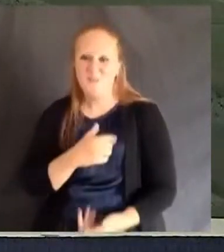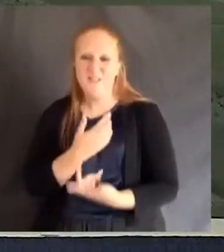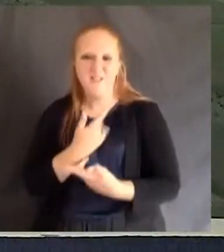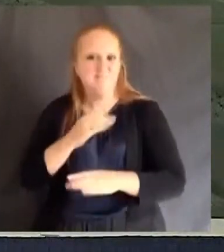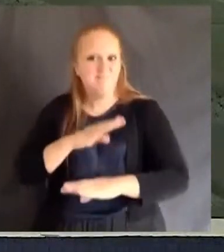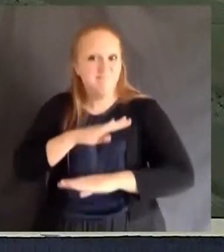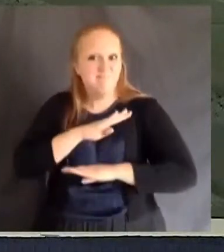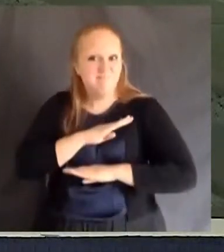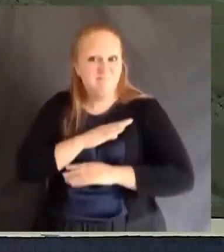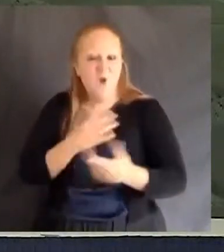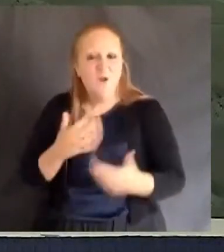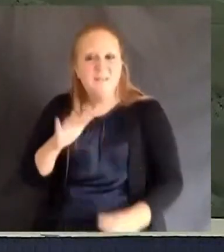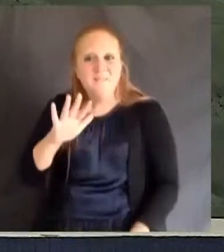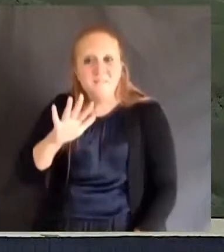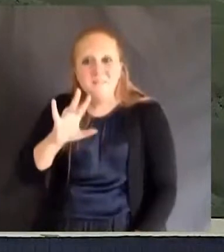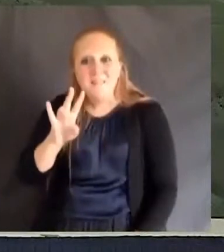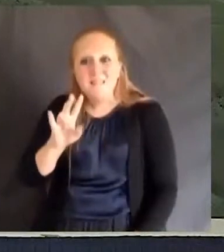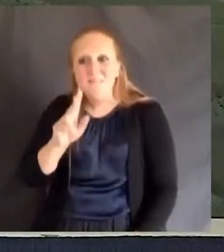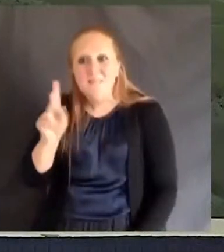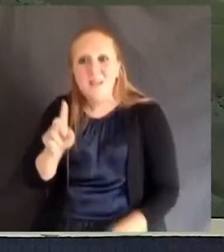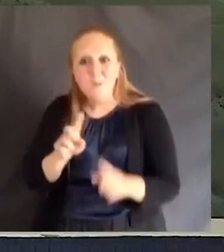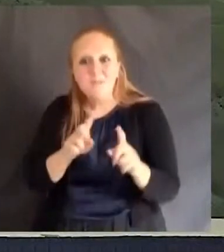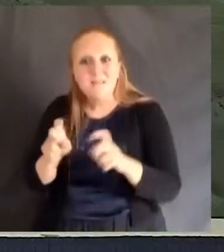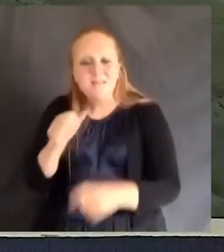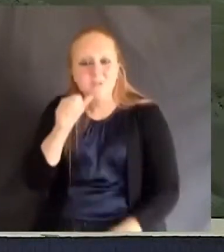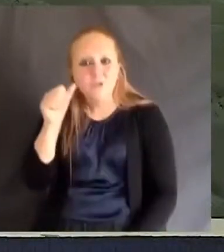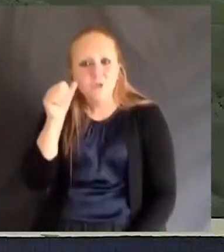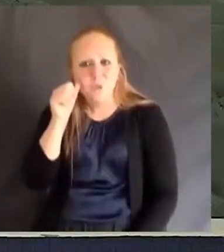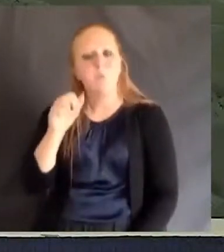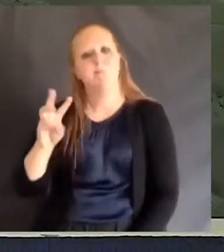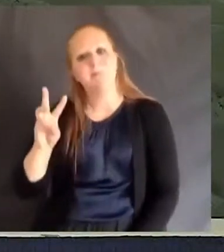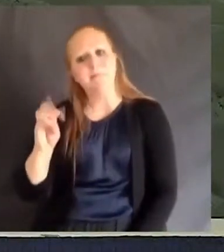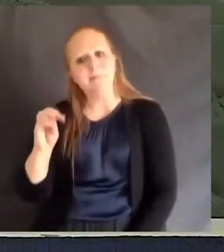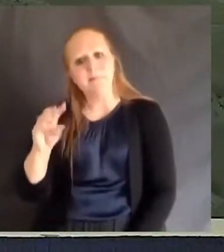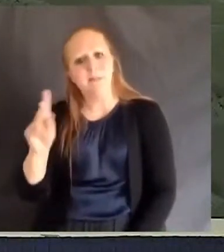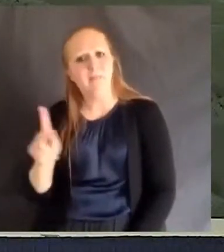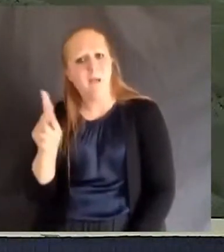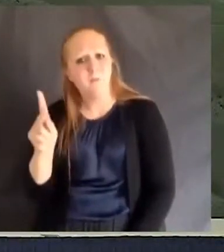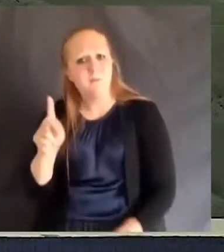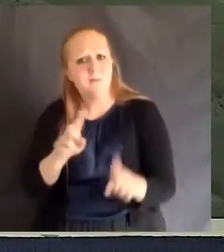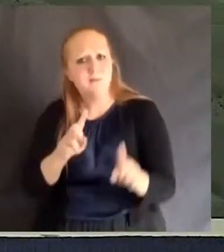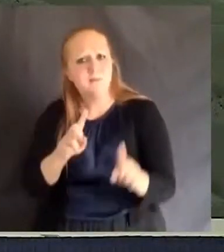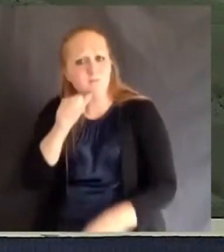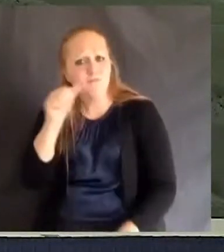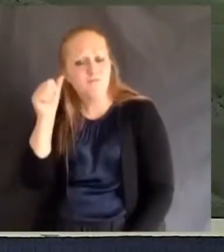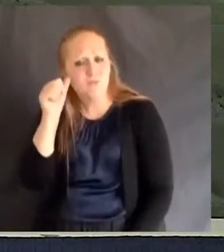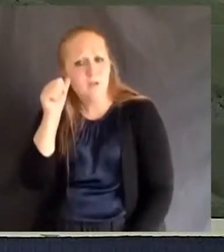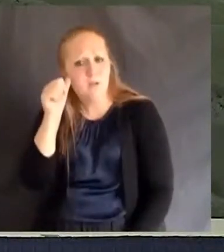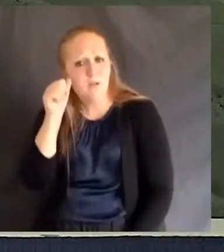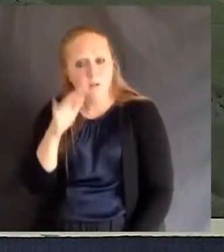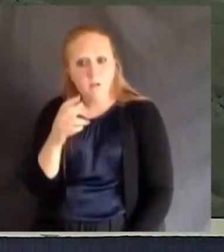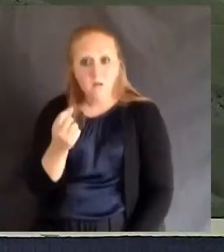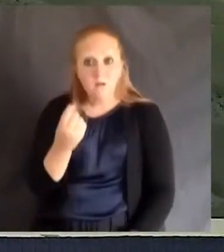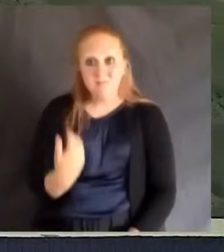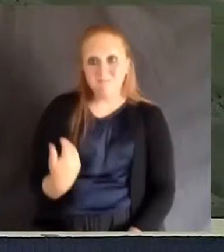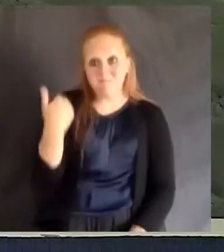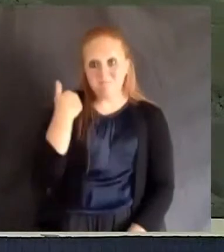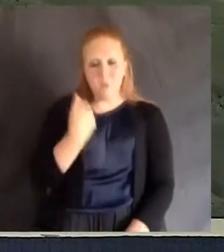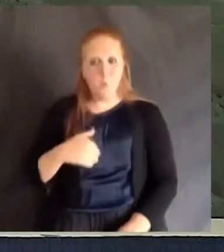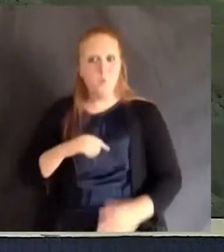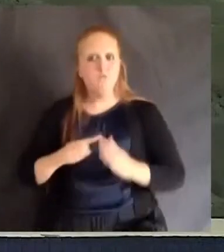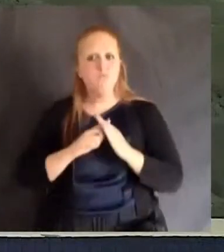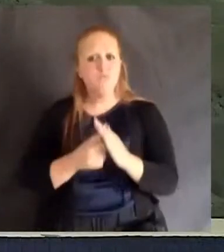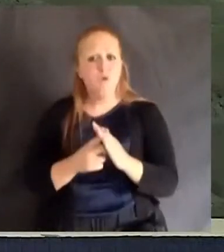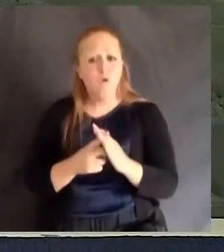at 57,000 tests yesterday, 60,000 tests, when we started, you know how many tests we could do per